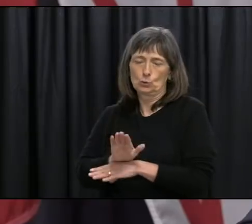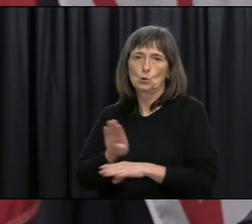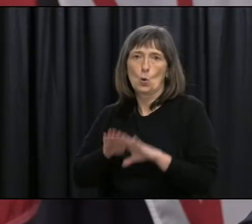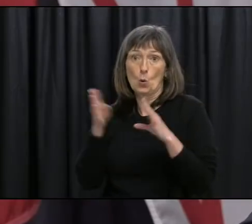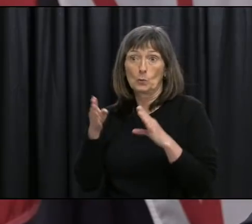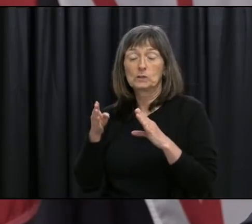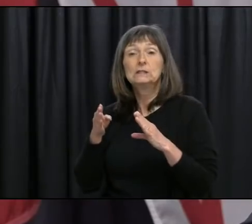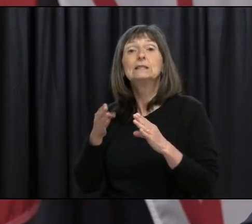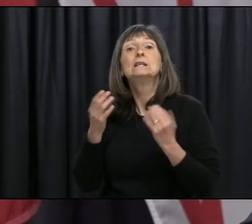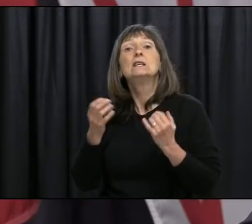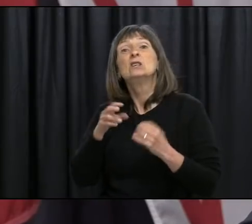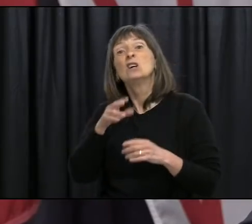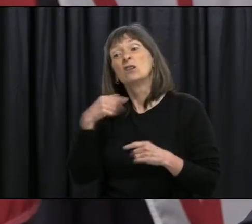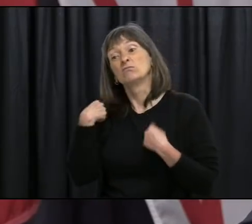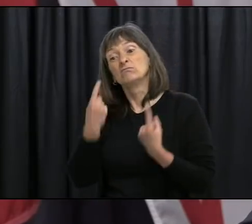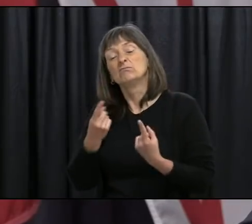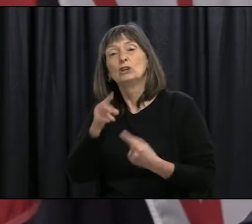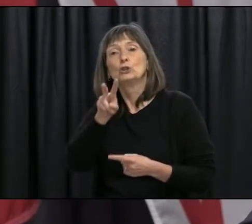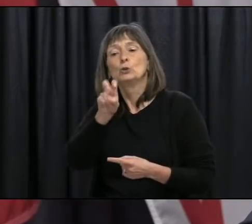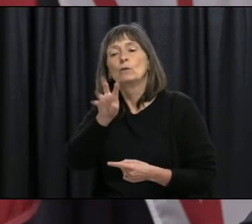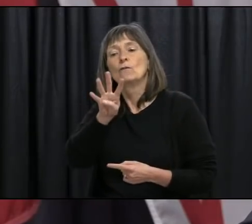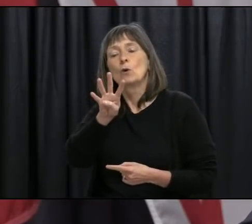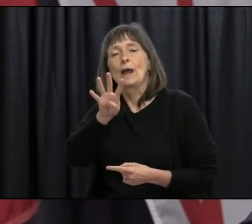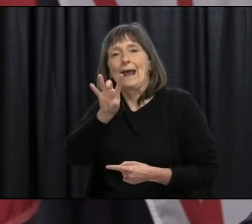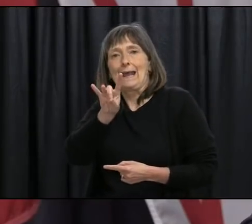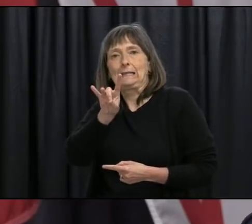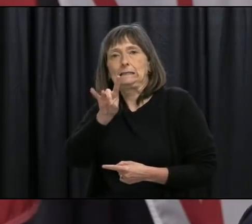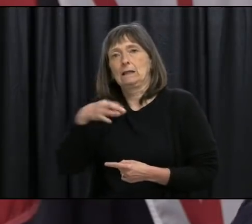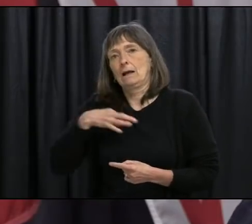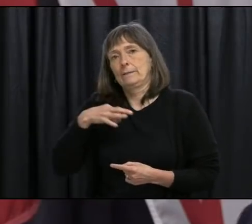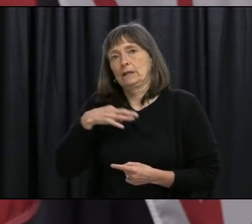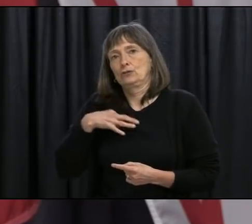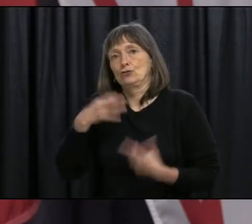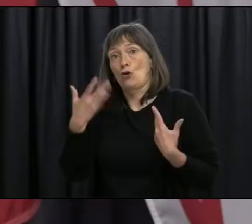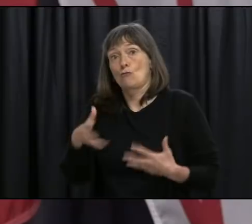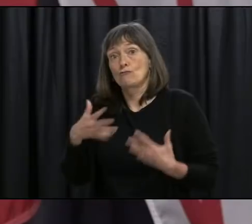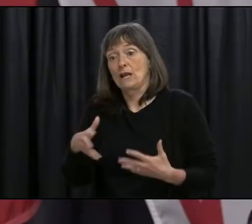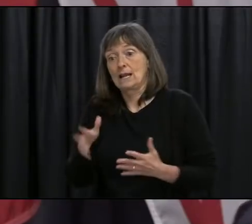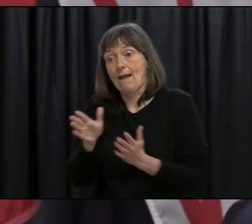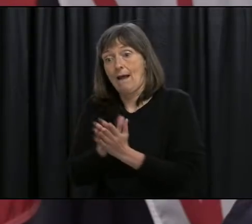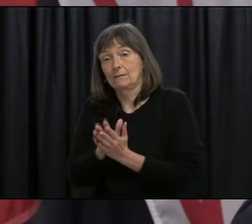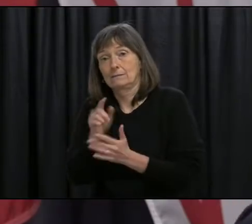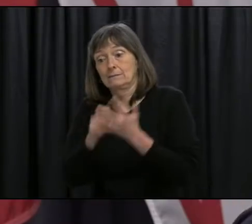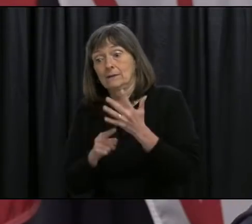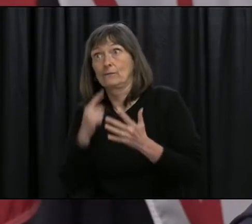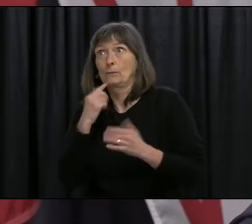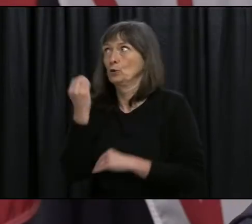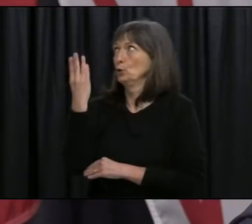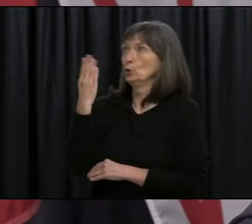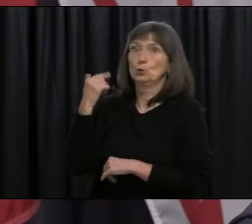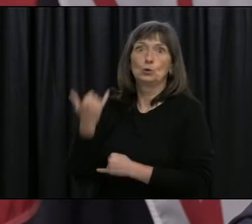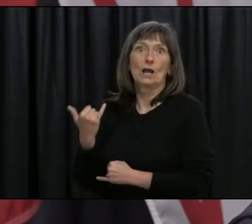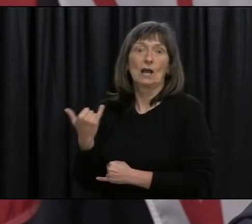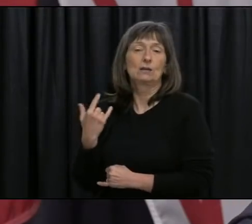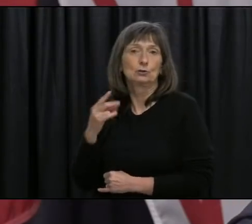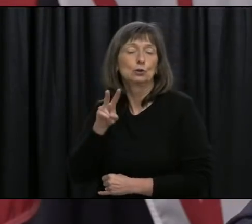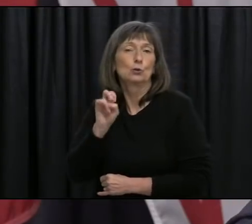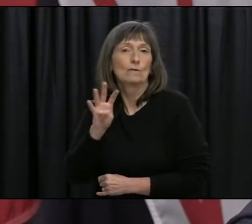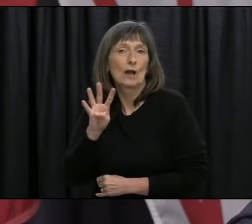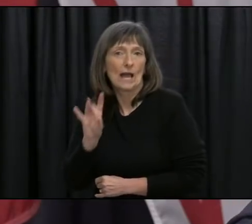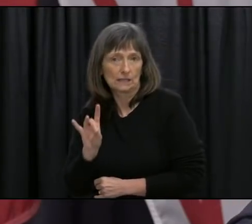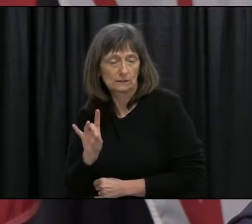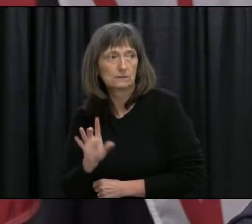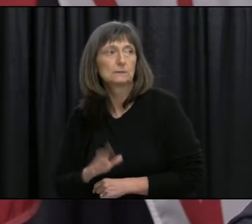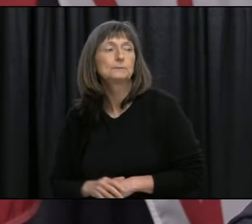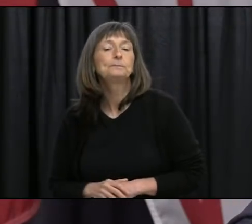some 248 applications that's been submitted, and that's as of noon today. So in sticking with